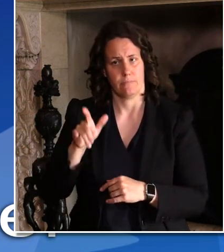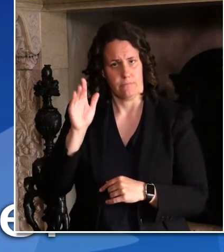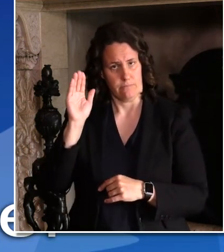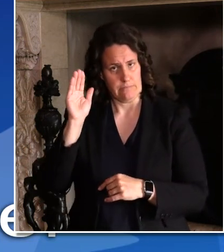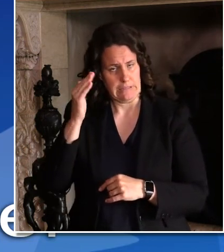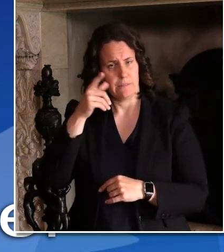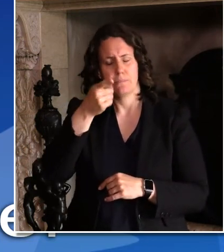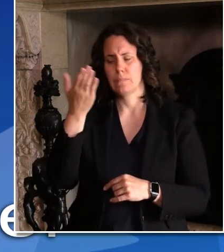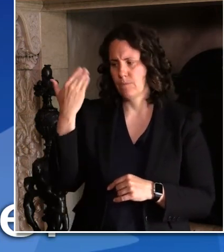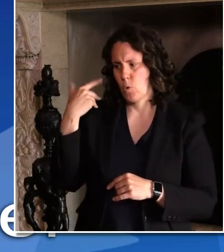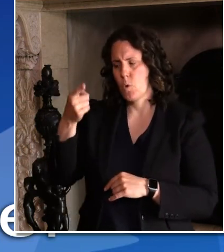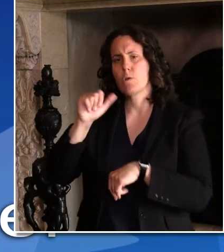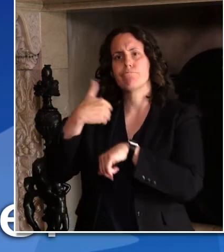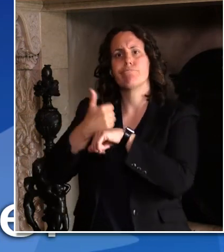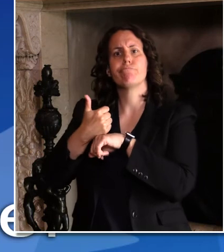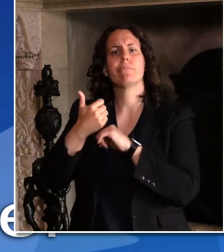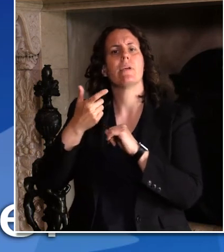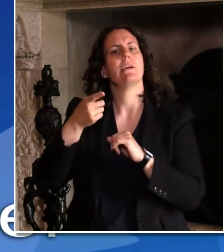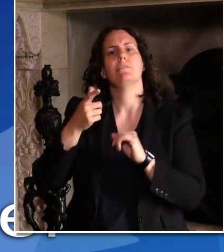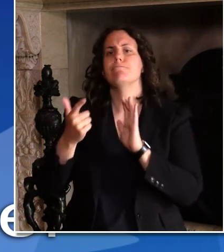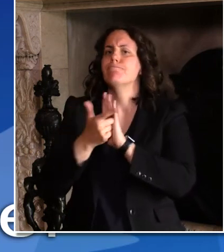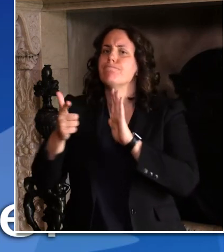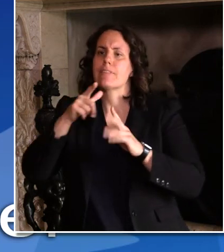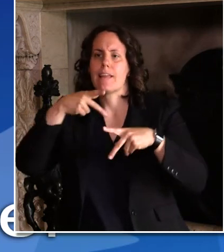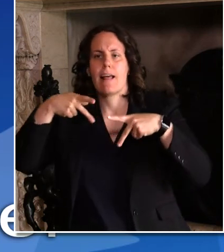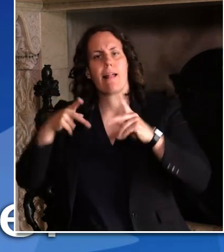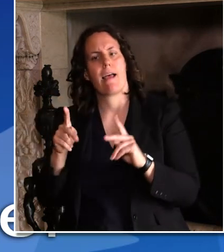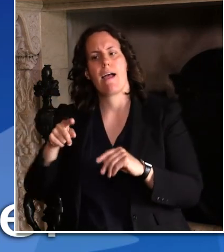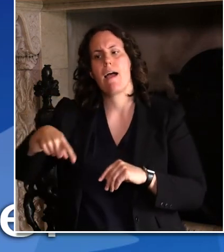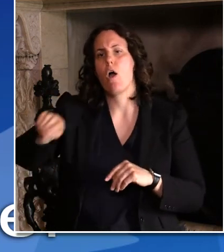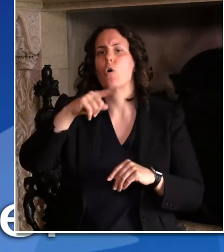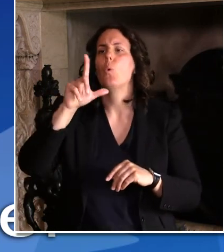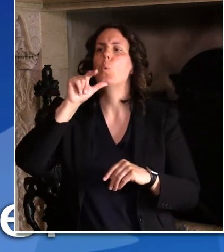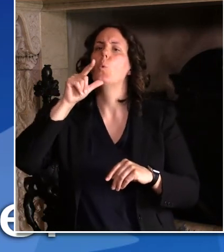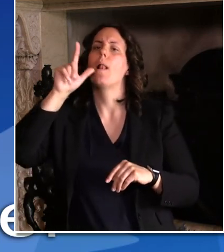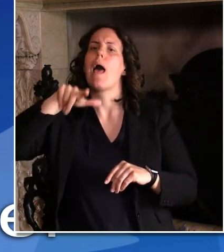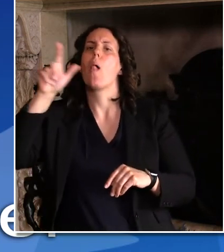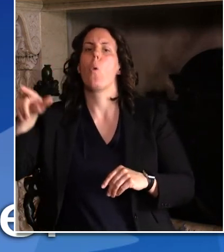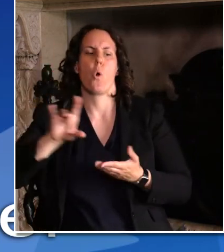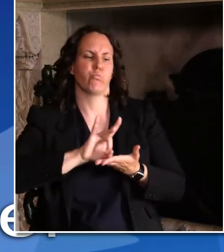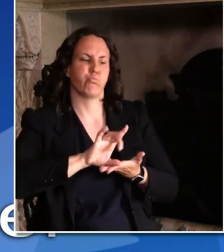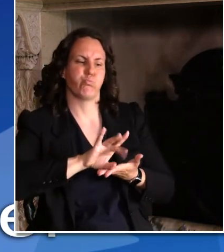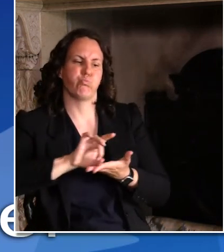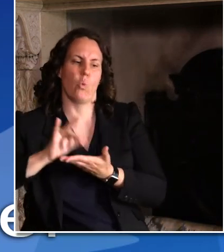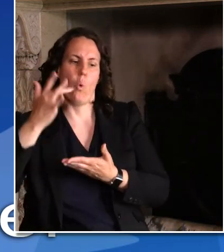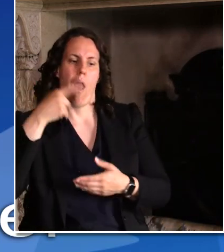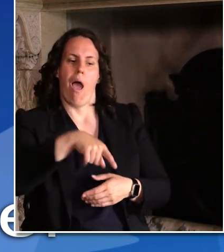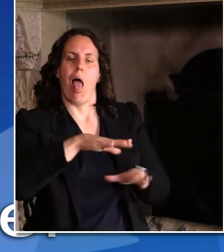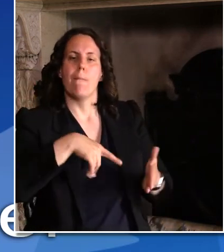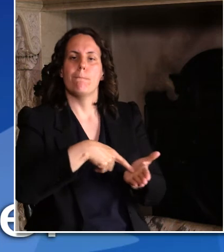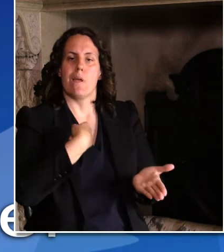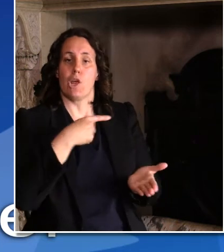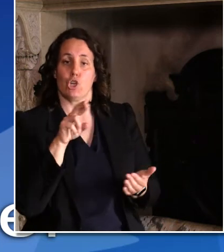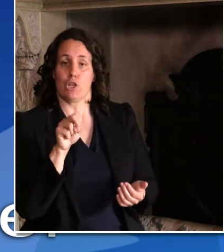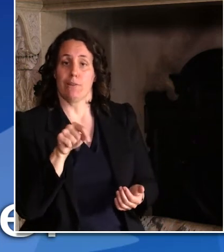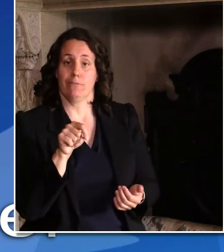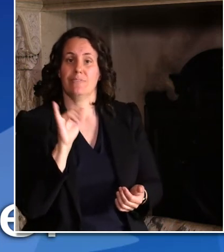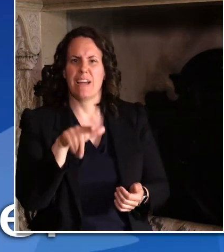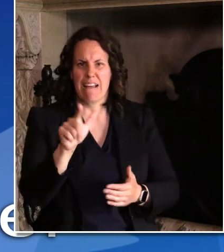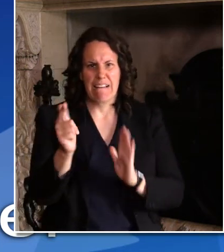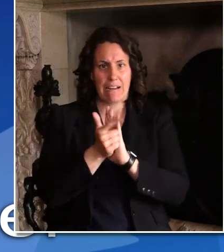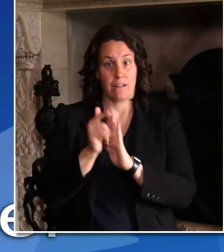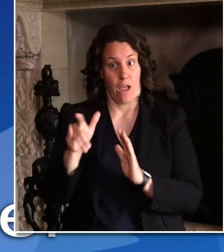quickly will the information be available for individuals to learn how they can go about applying, when they can see this money, and